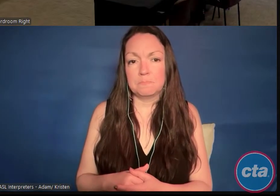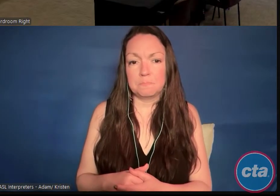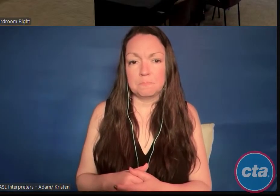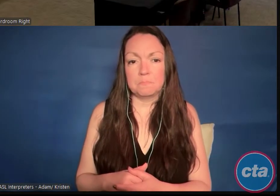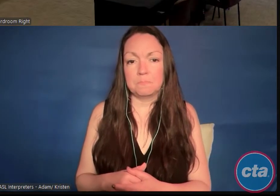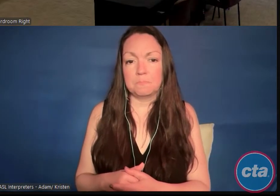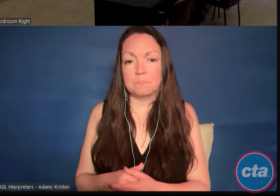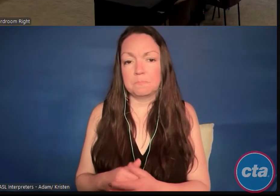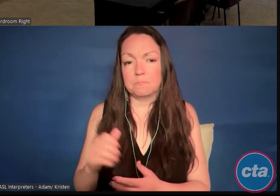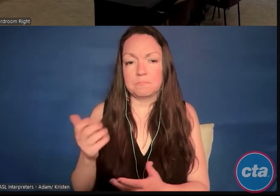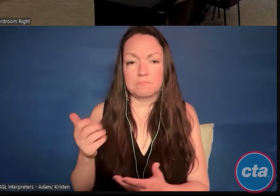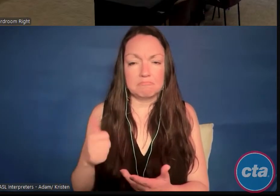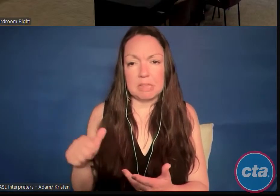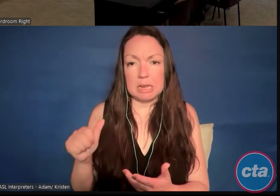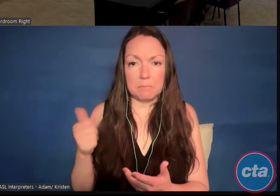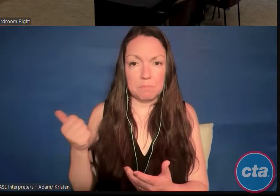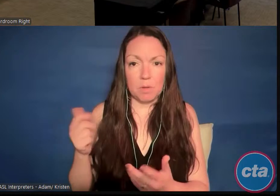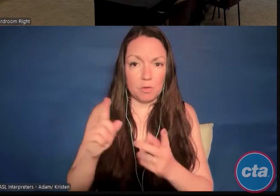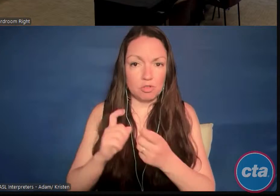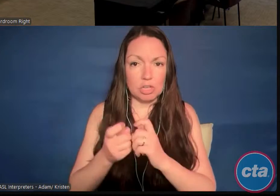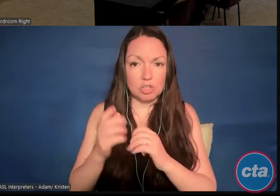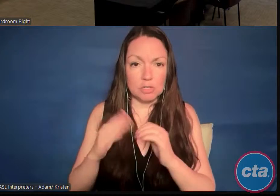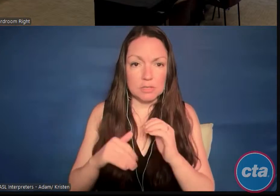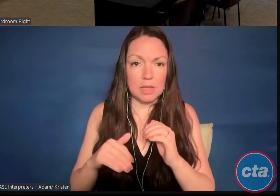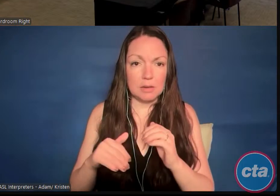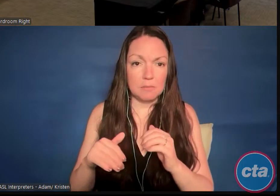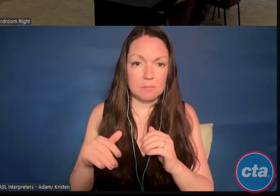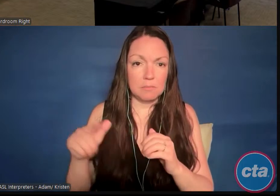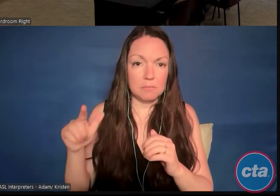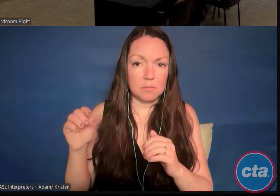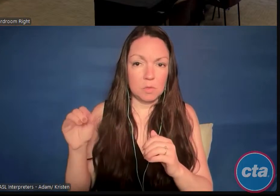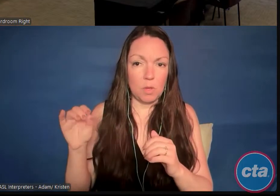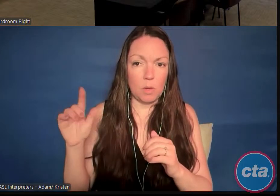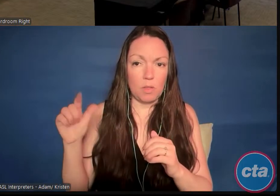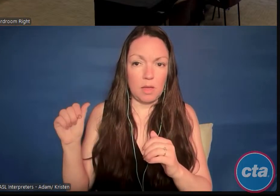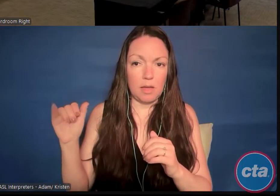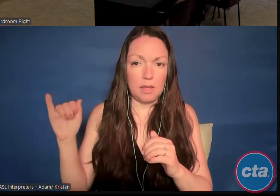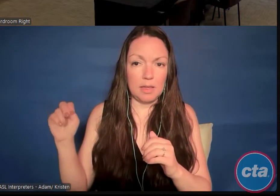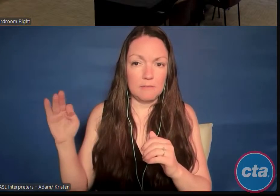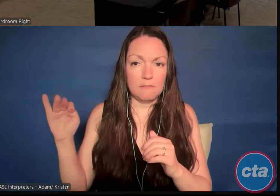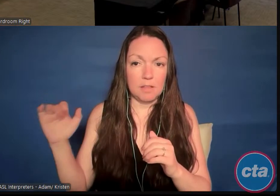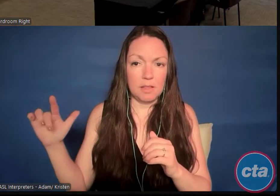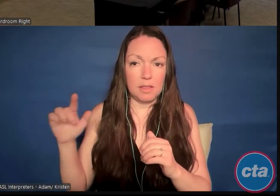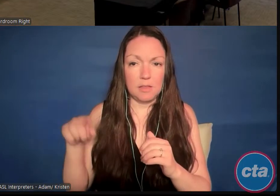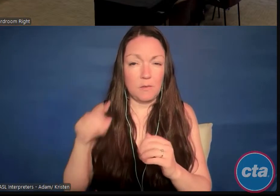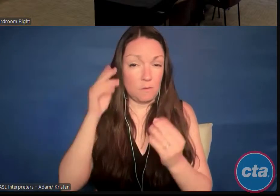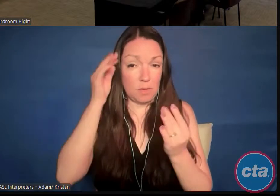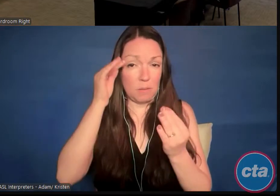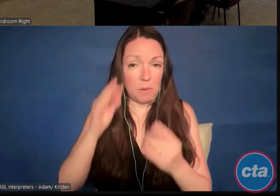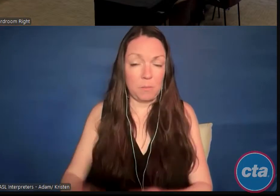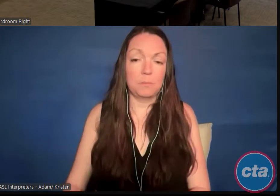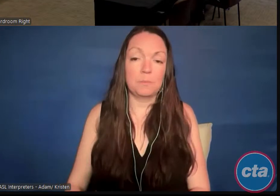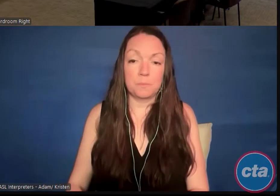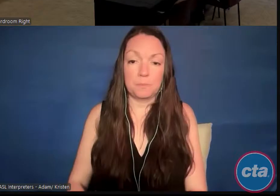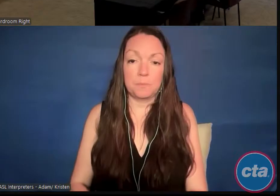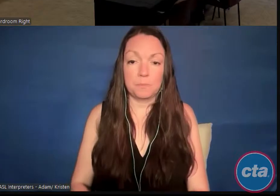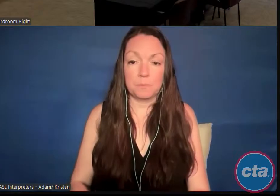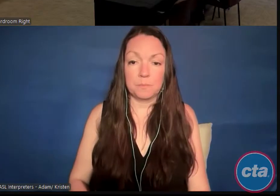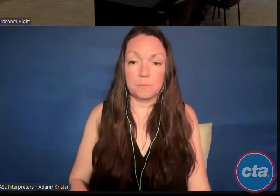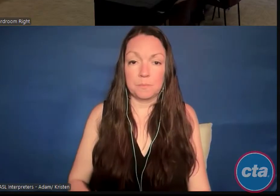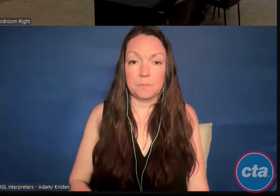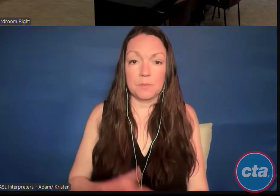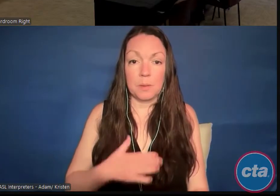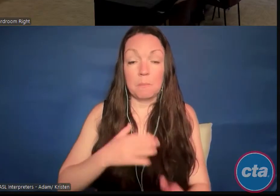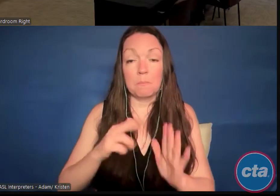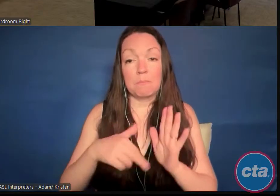like other changes other than the Loyola infill that you've thought about. So, I mean, I think my world thinks really about how